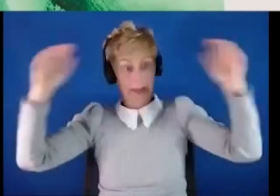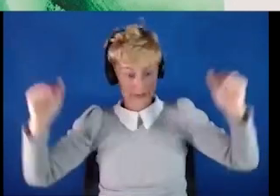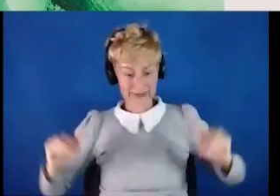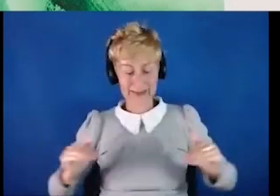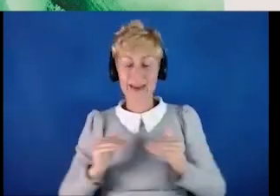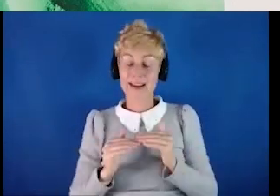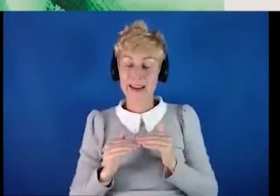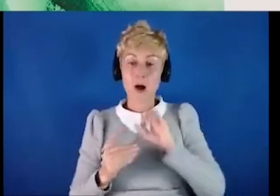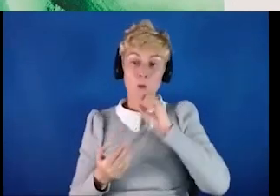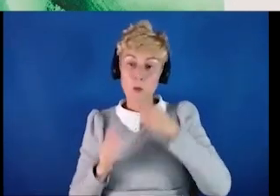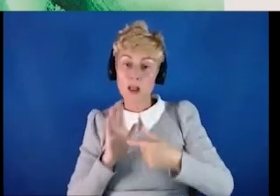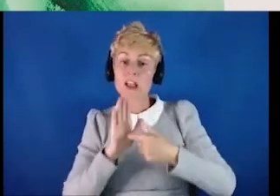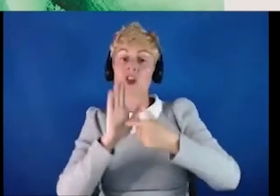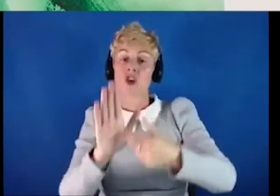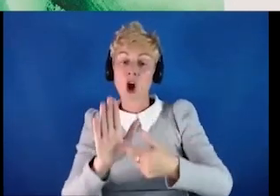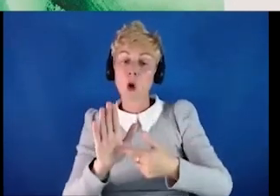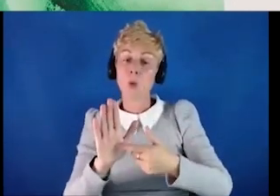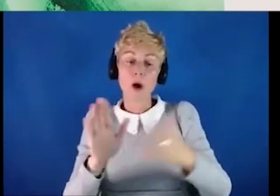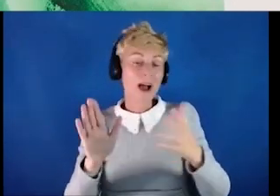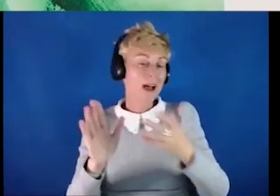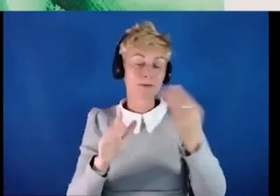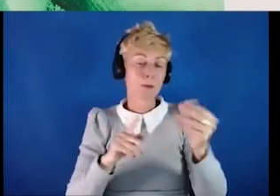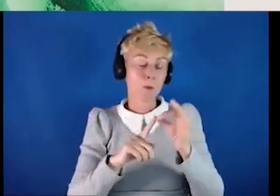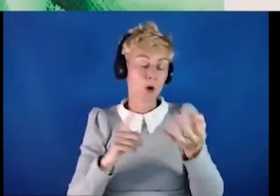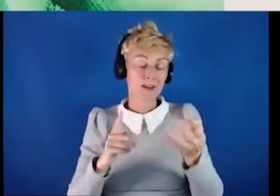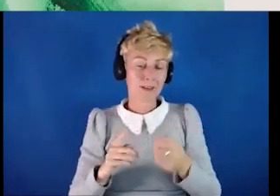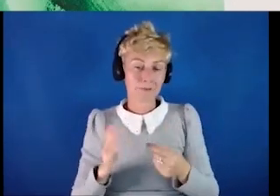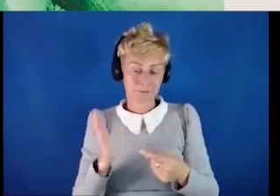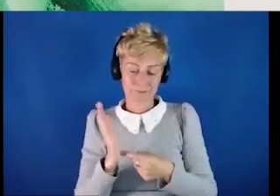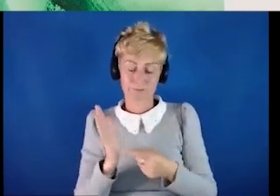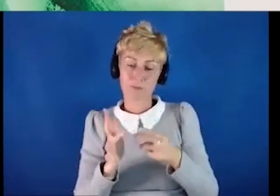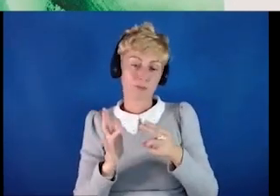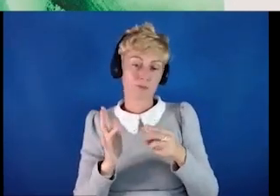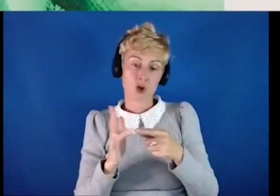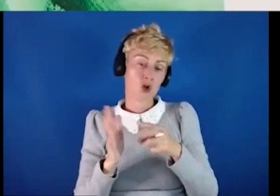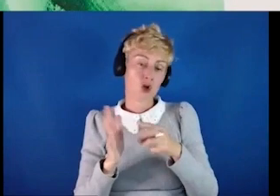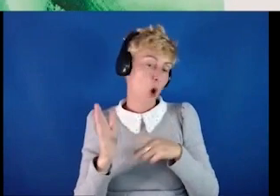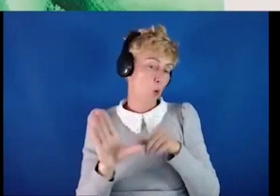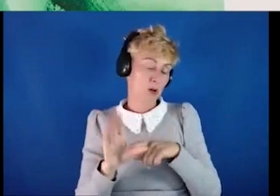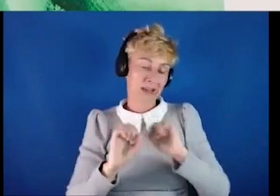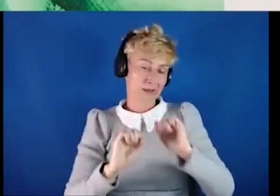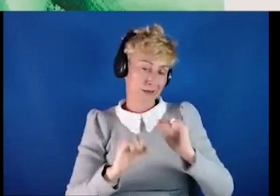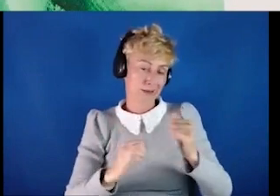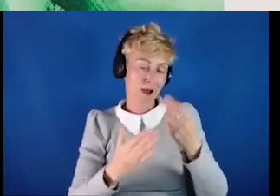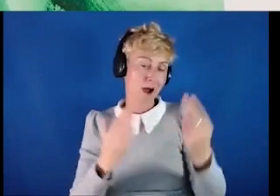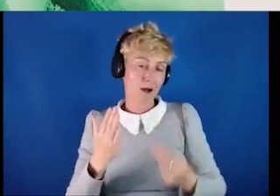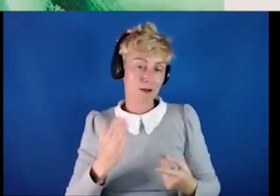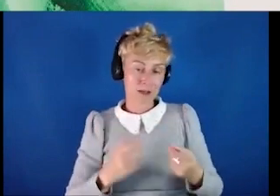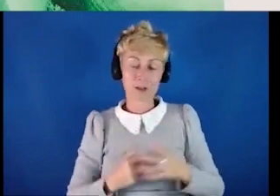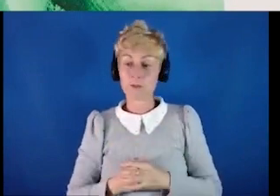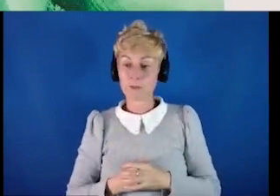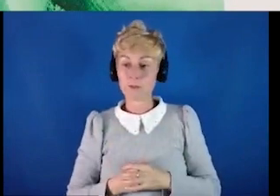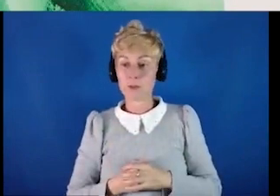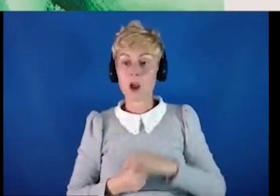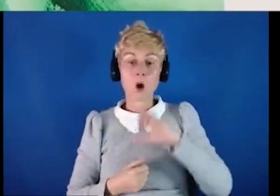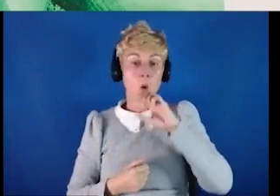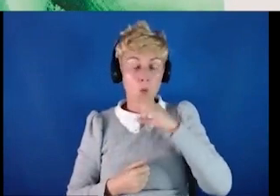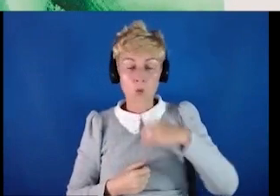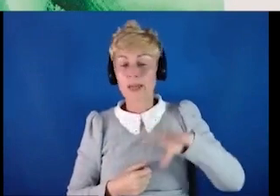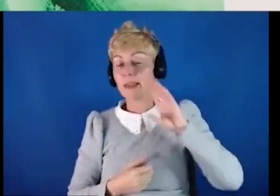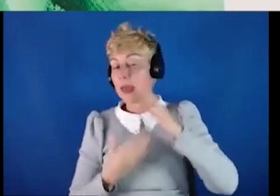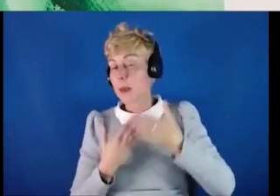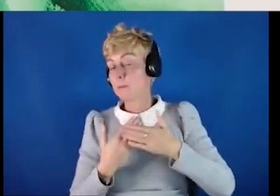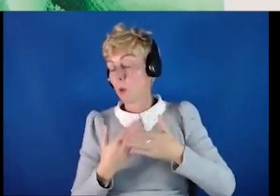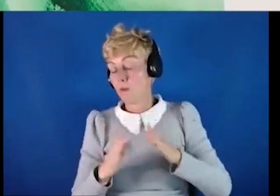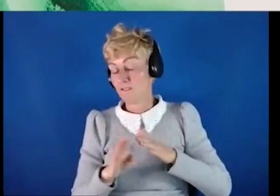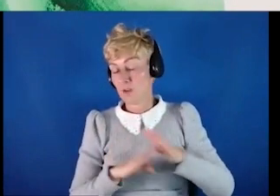will exhibit it. And it is, of course, Tony's artwork. So you will hear about that in the future as well.